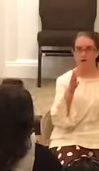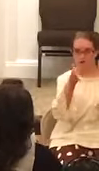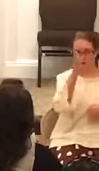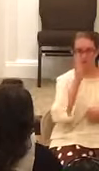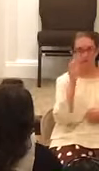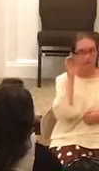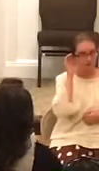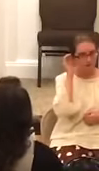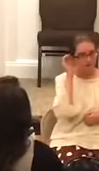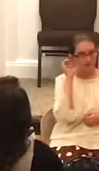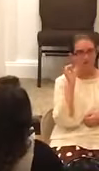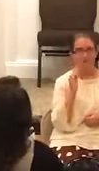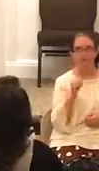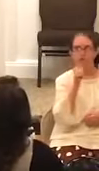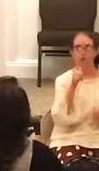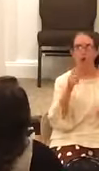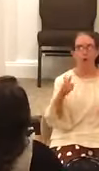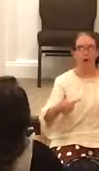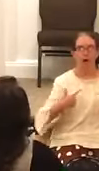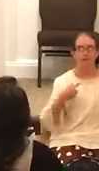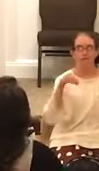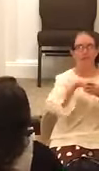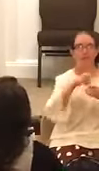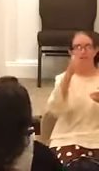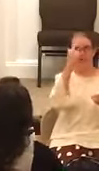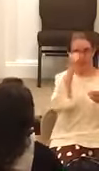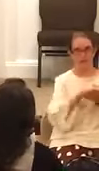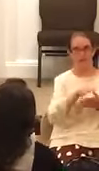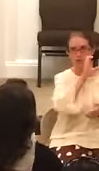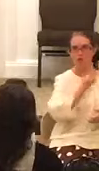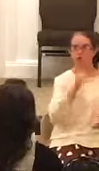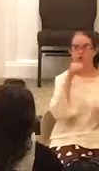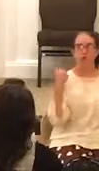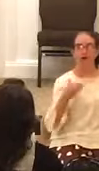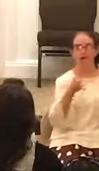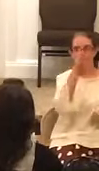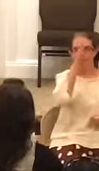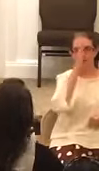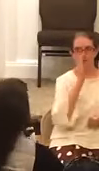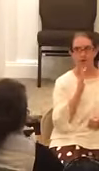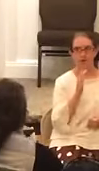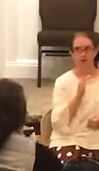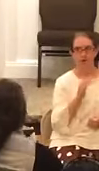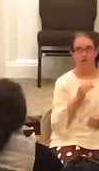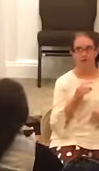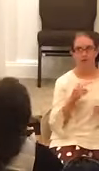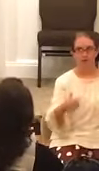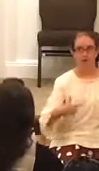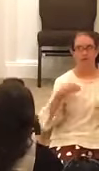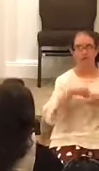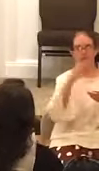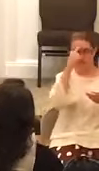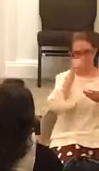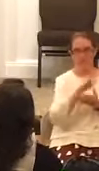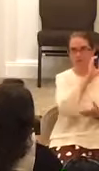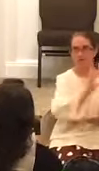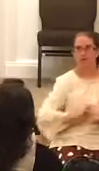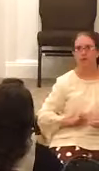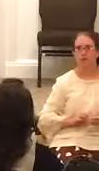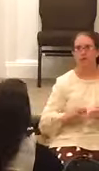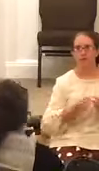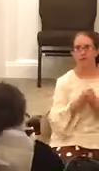You hear that? If you don't live in the doctrine of Christ, you don't have God. He that abideth in the doctrine of Christ hath